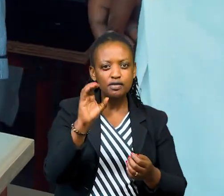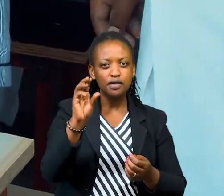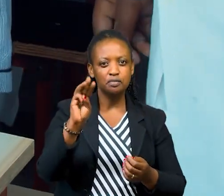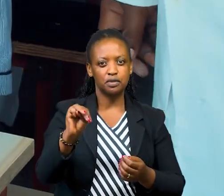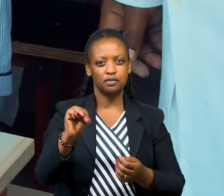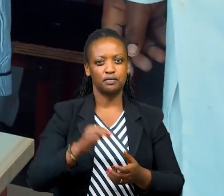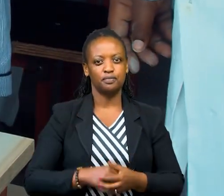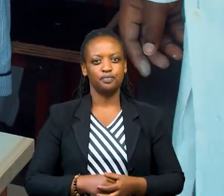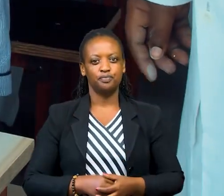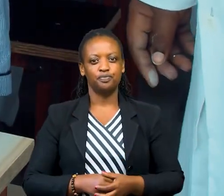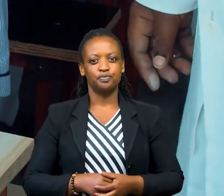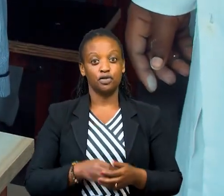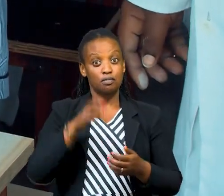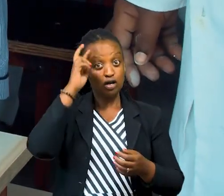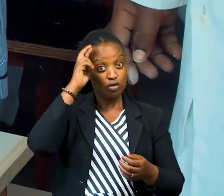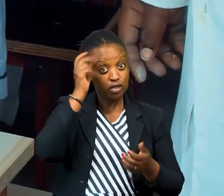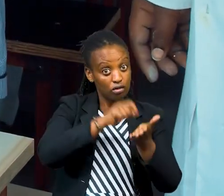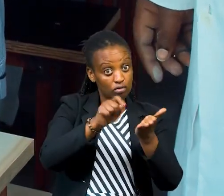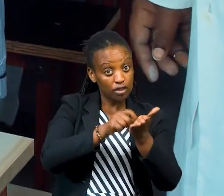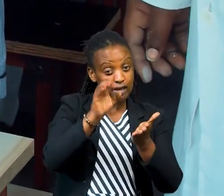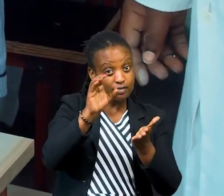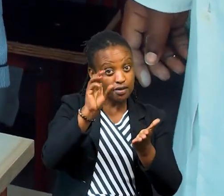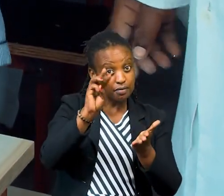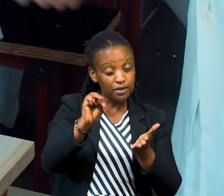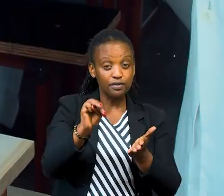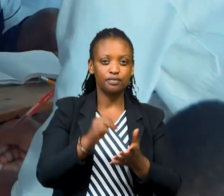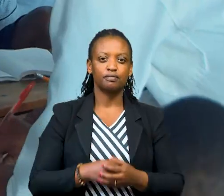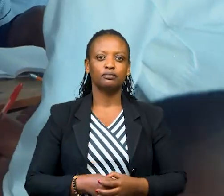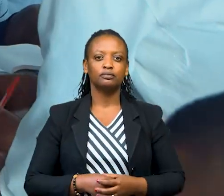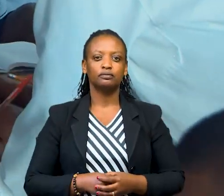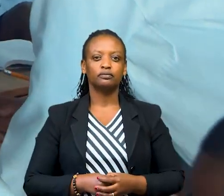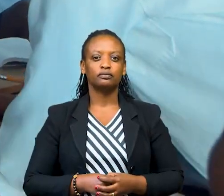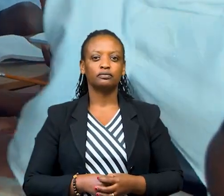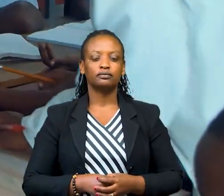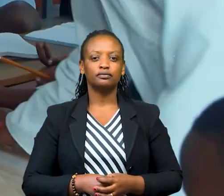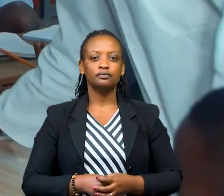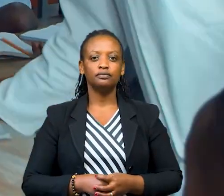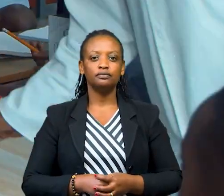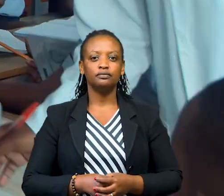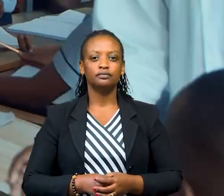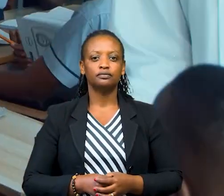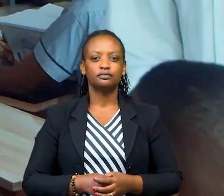20 centimeters. You have to remember writing it, centimeters.